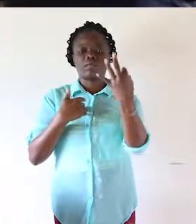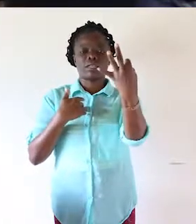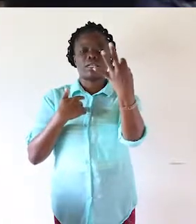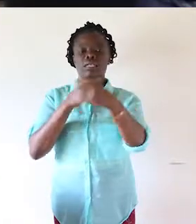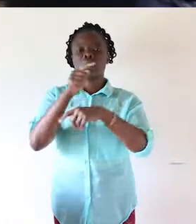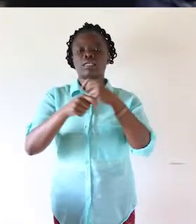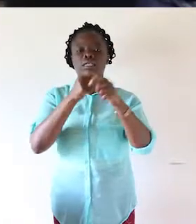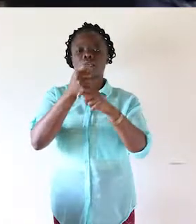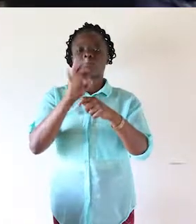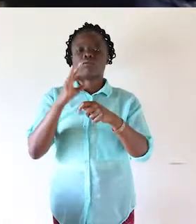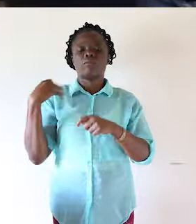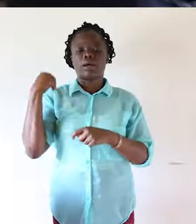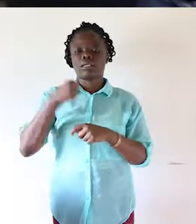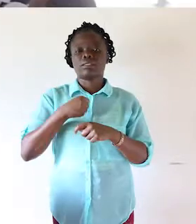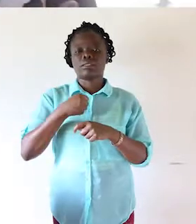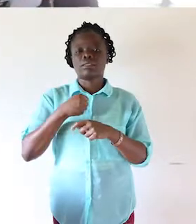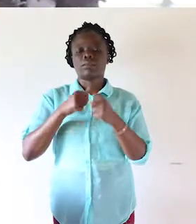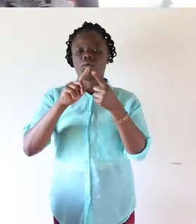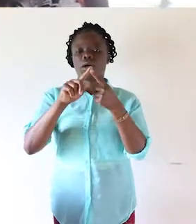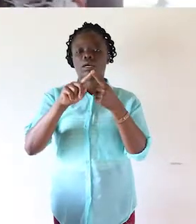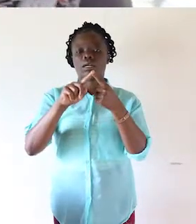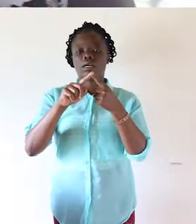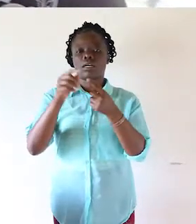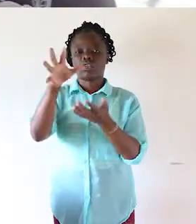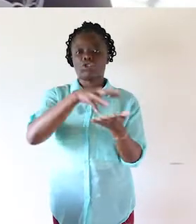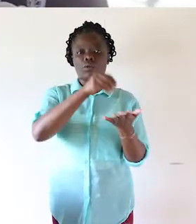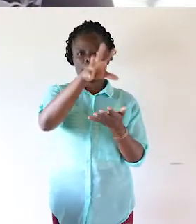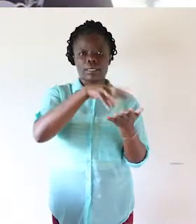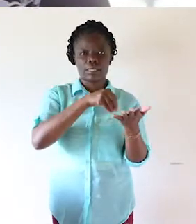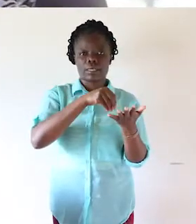3 types of bags. 1, shopping